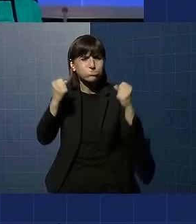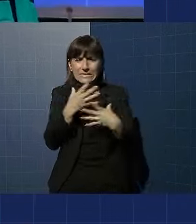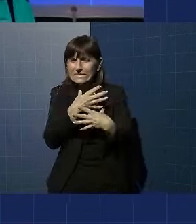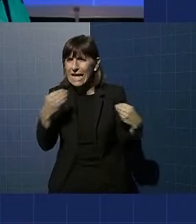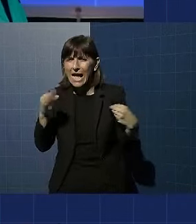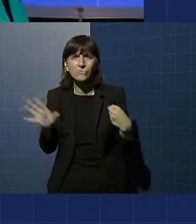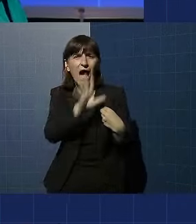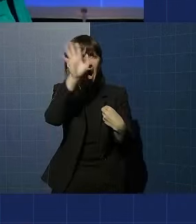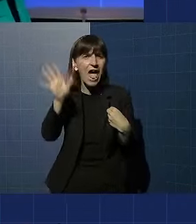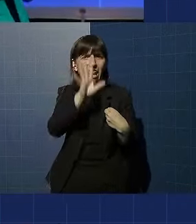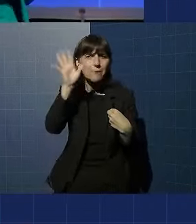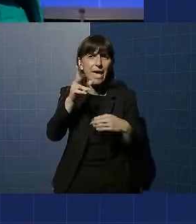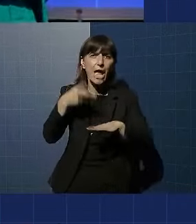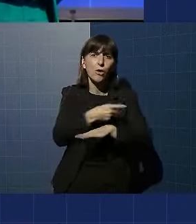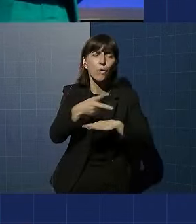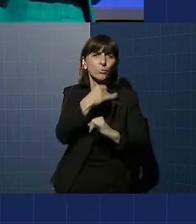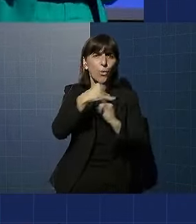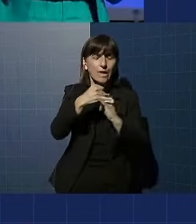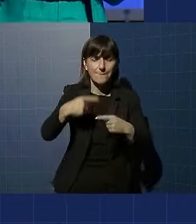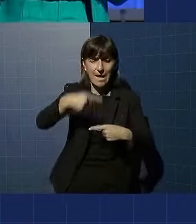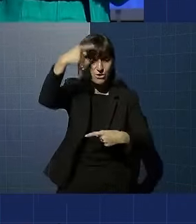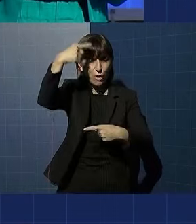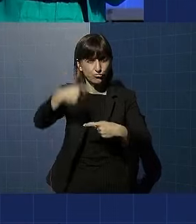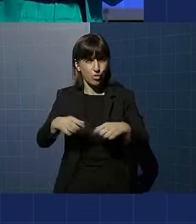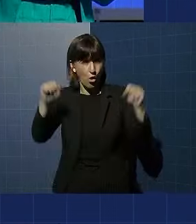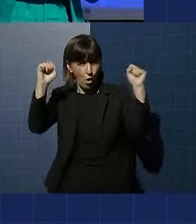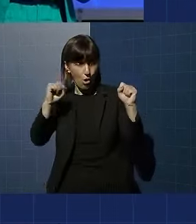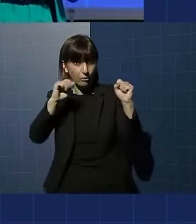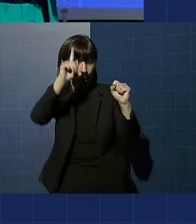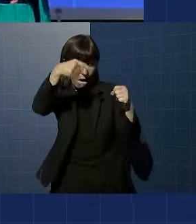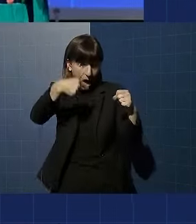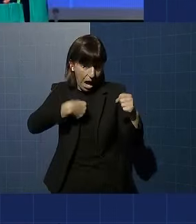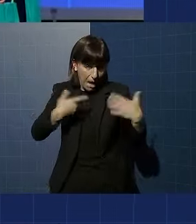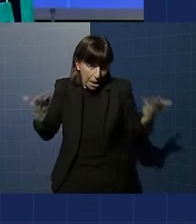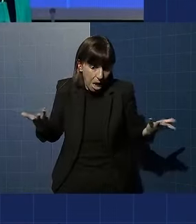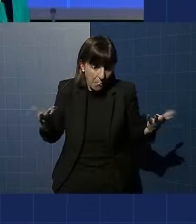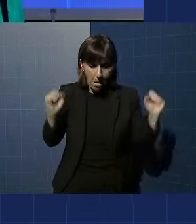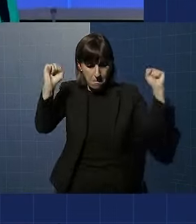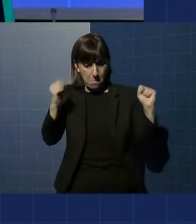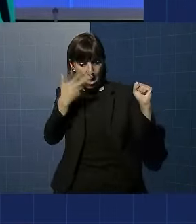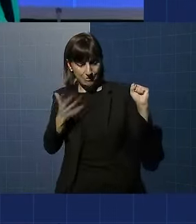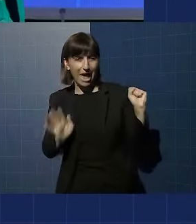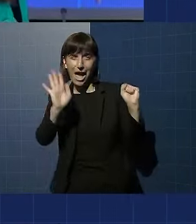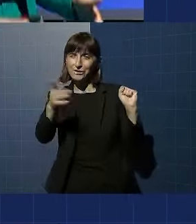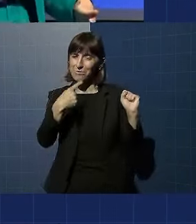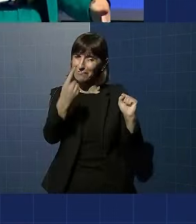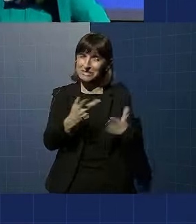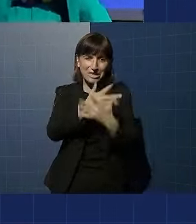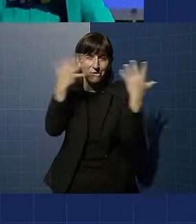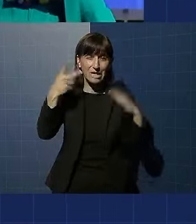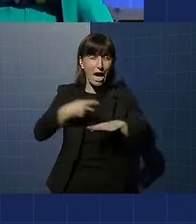but 2.5 hours every day is maybe a little bit too excessive for me as well. Now, why do they do that? It's